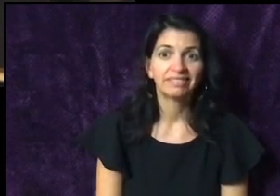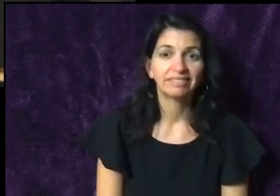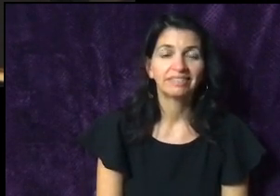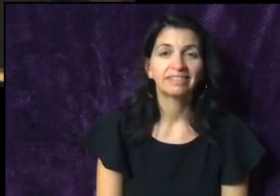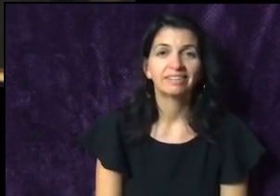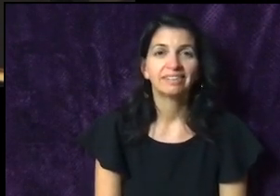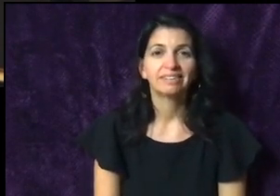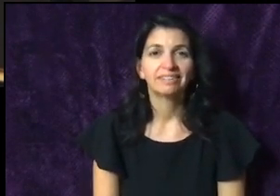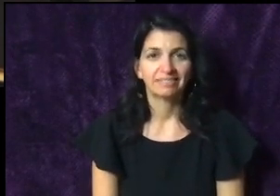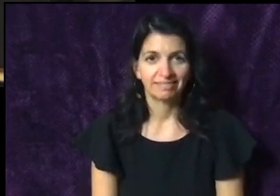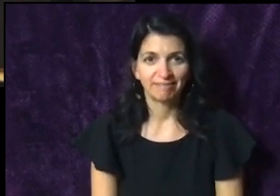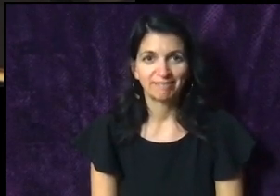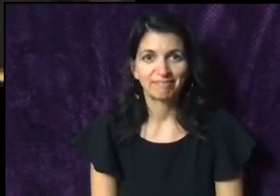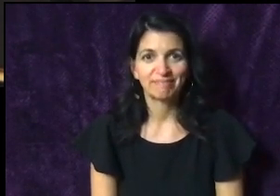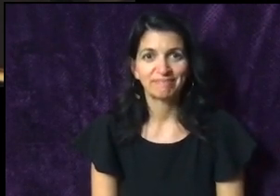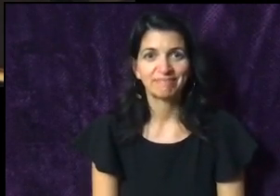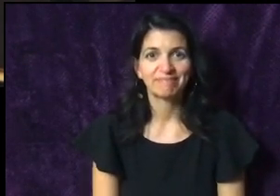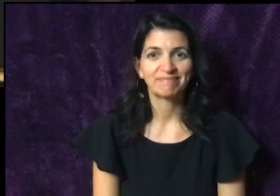ba-dum,